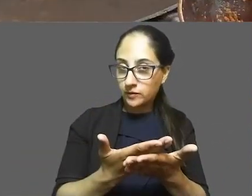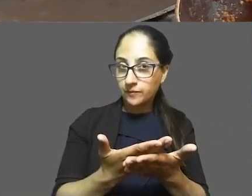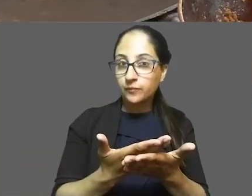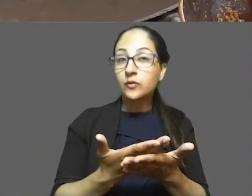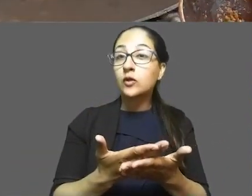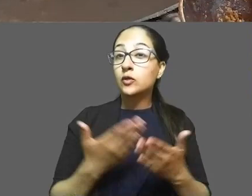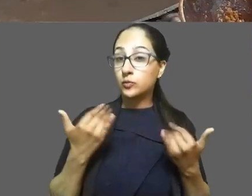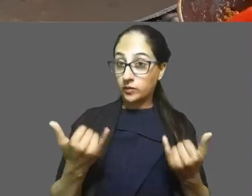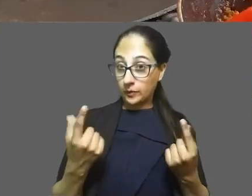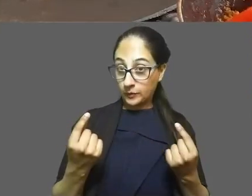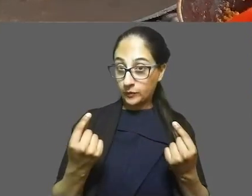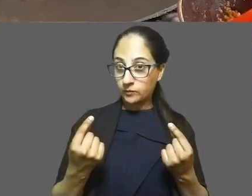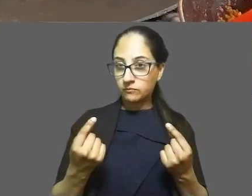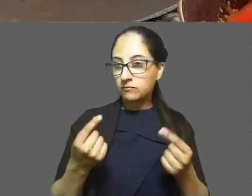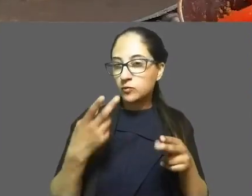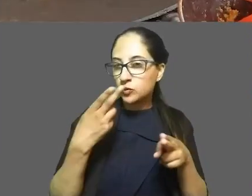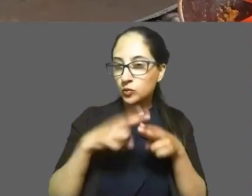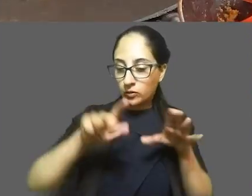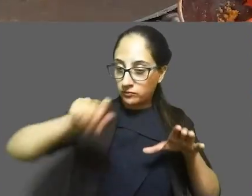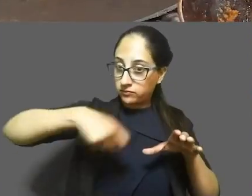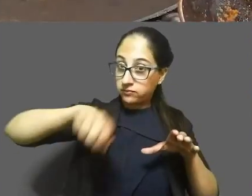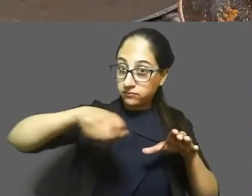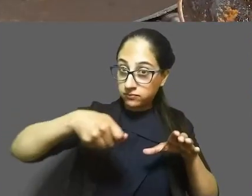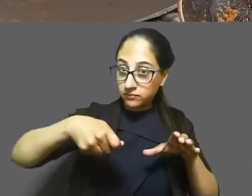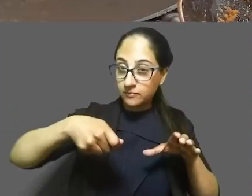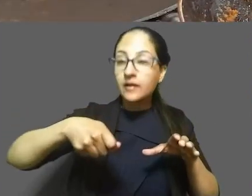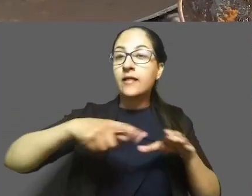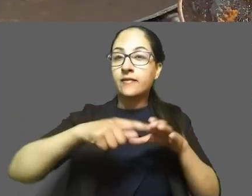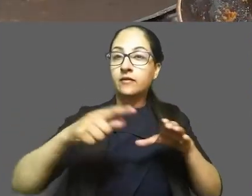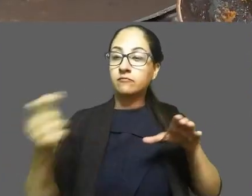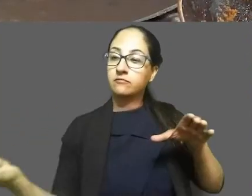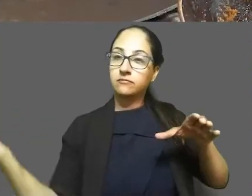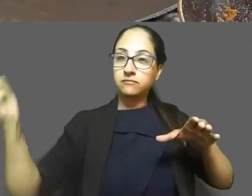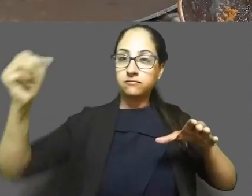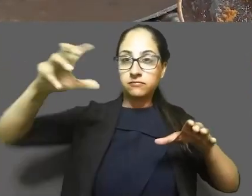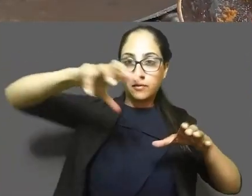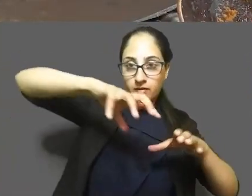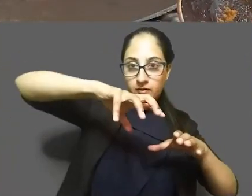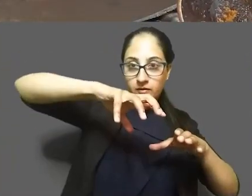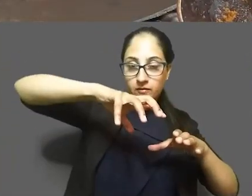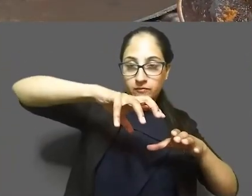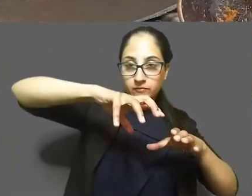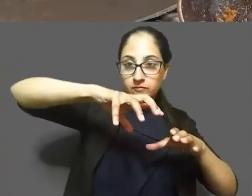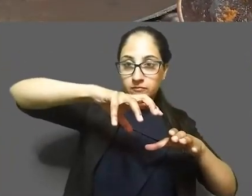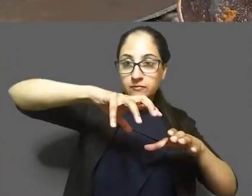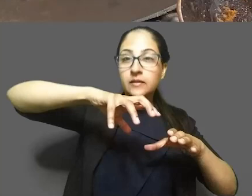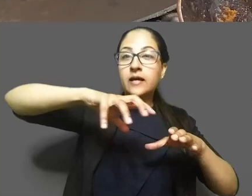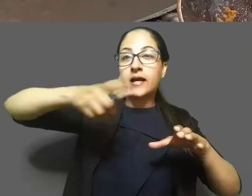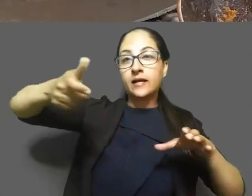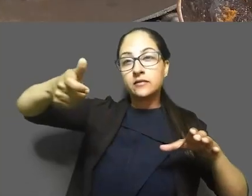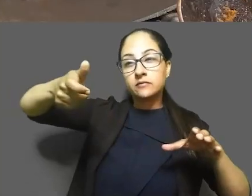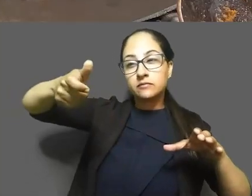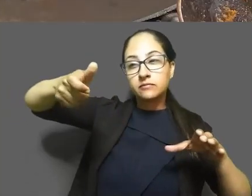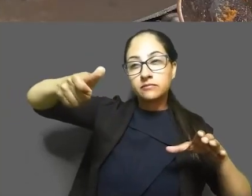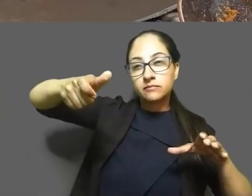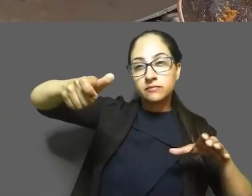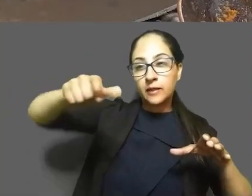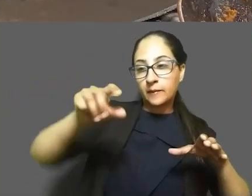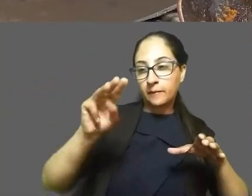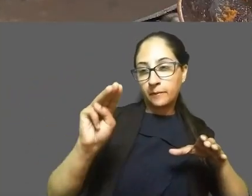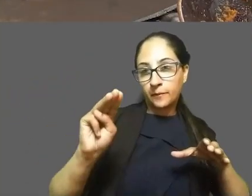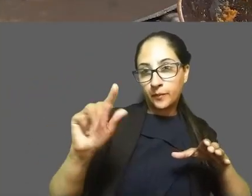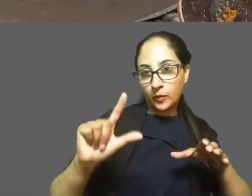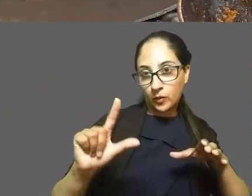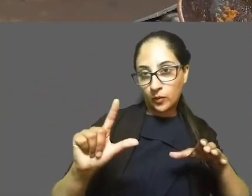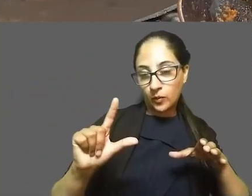tomatoes, we want to just give it a quick little mix and then cover it and reduce the heat